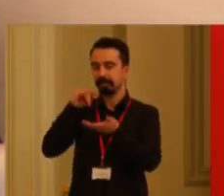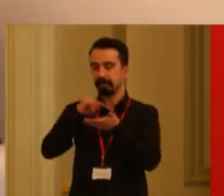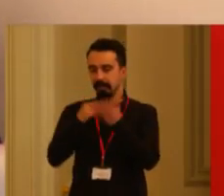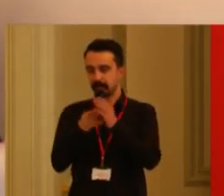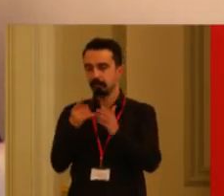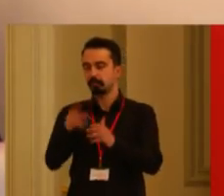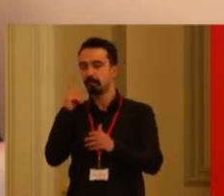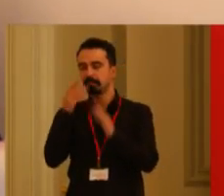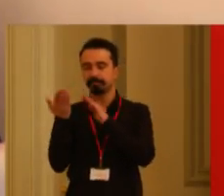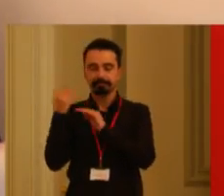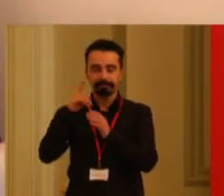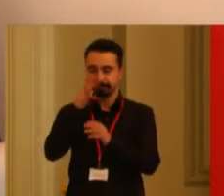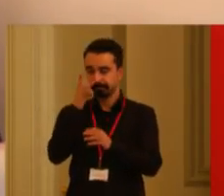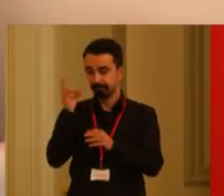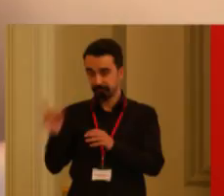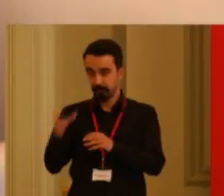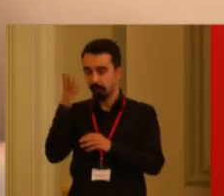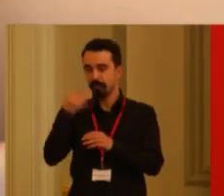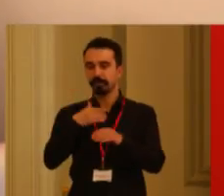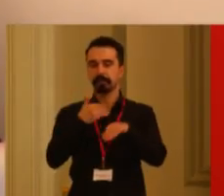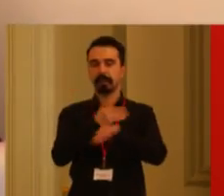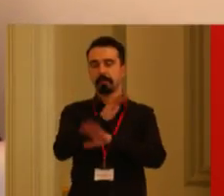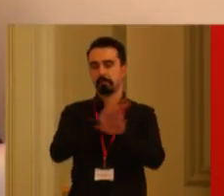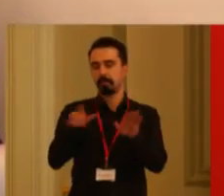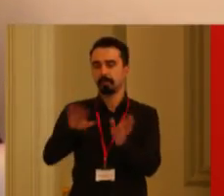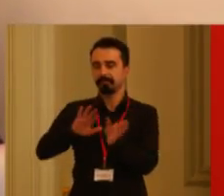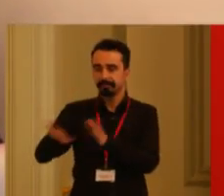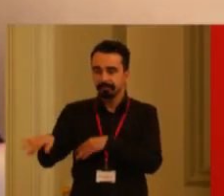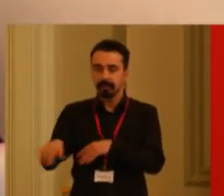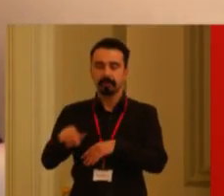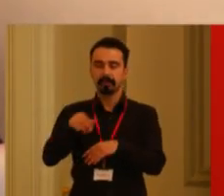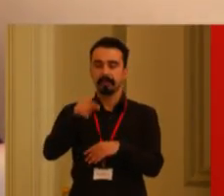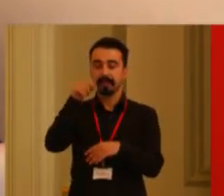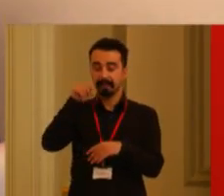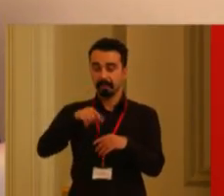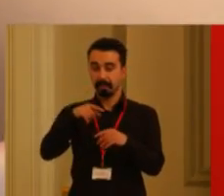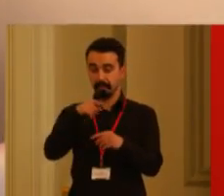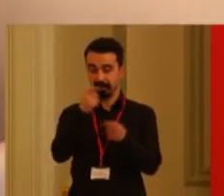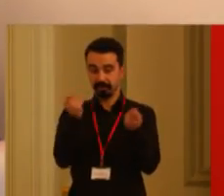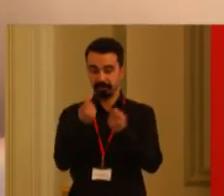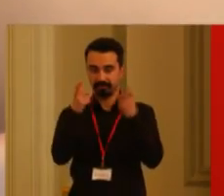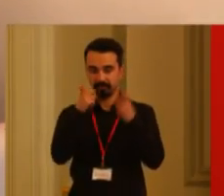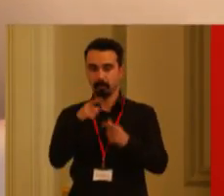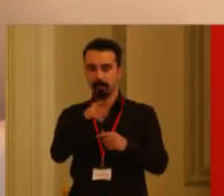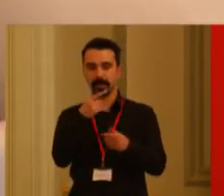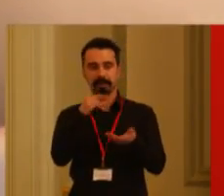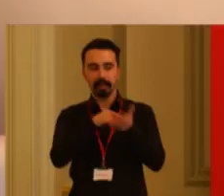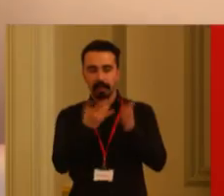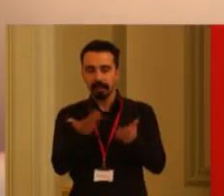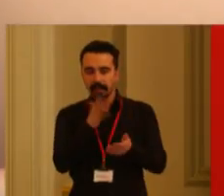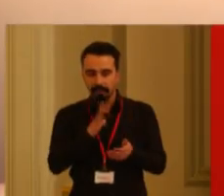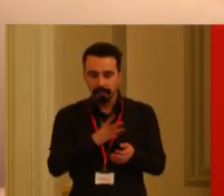got a substantial population, but we've now gone beyond an era where low income groups were